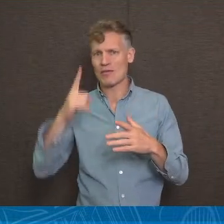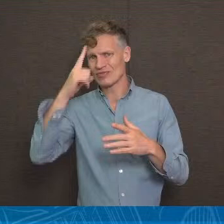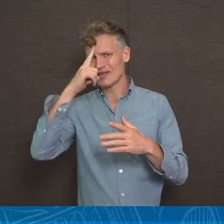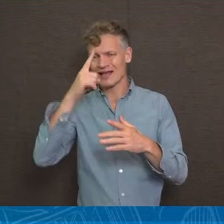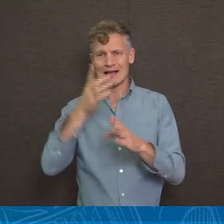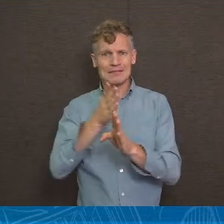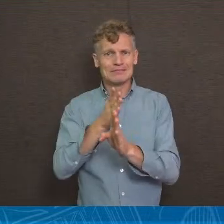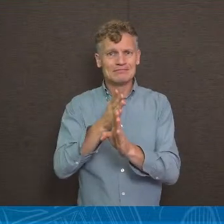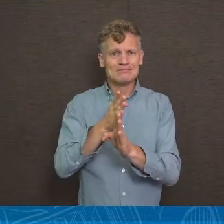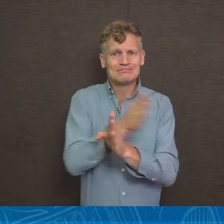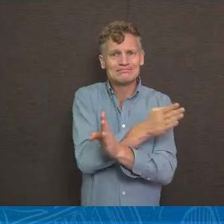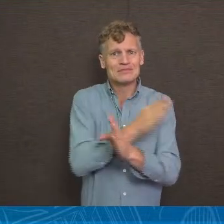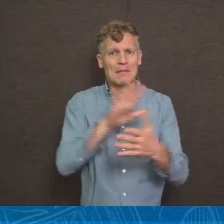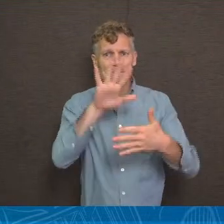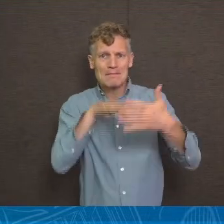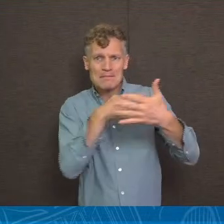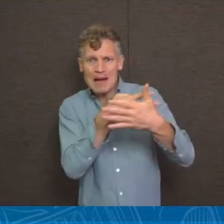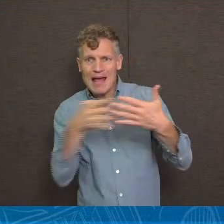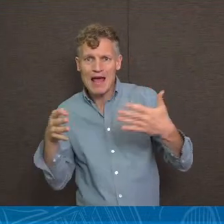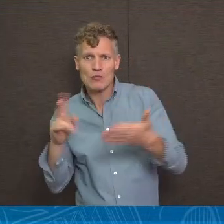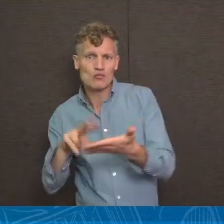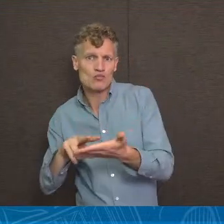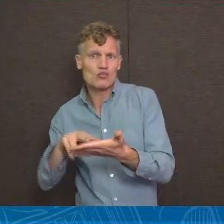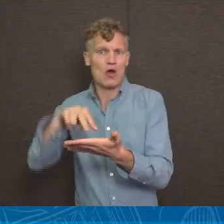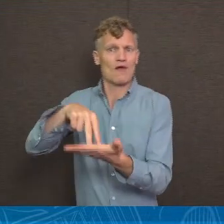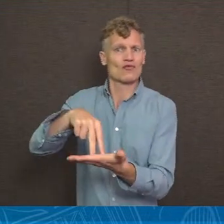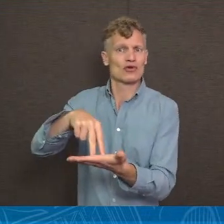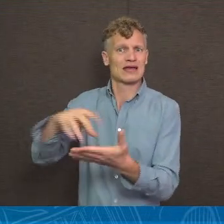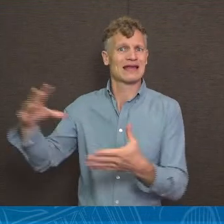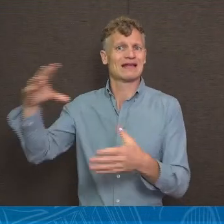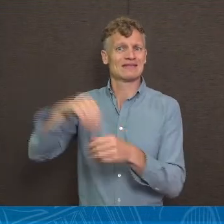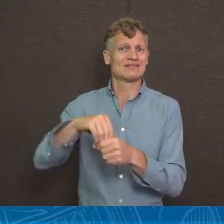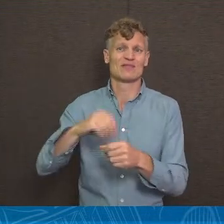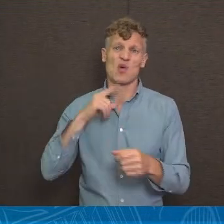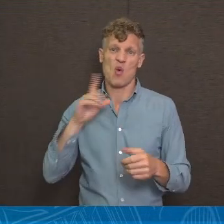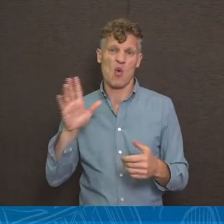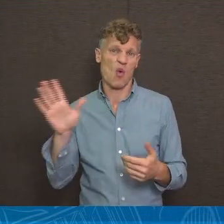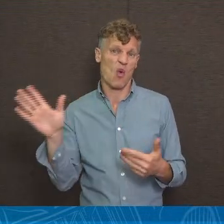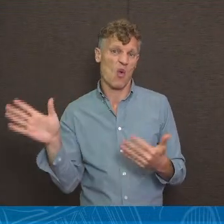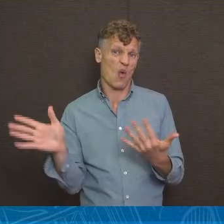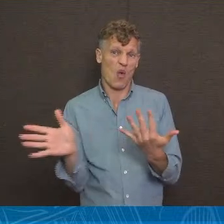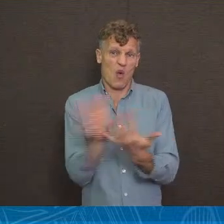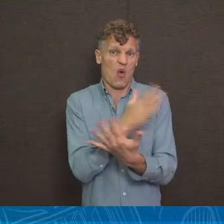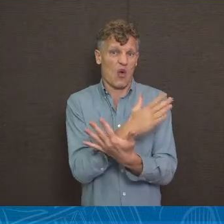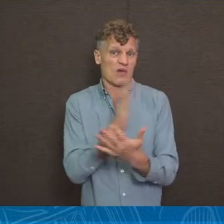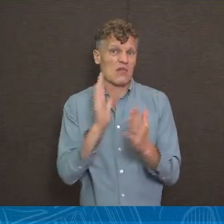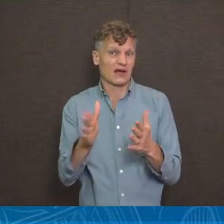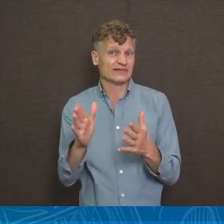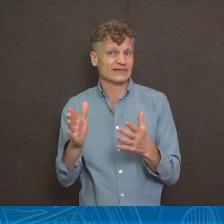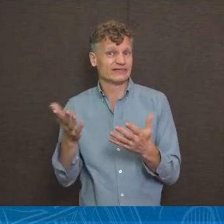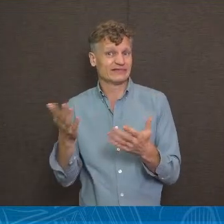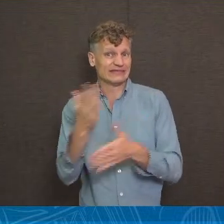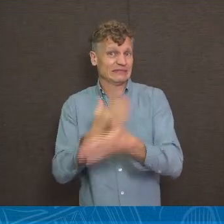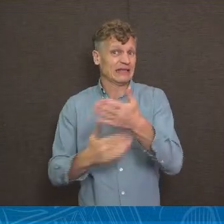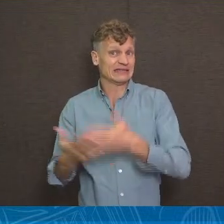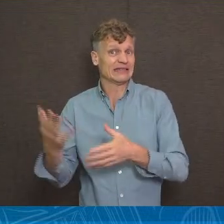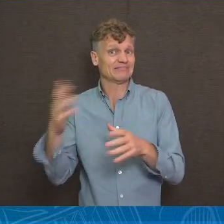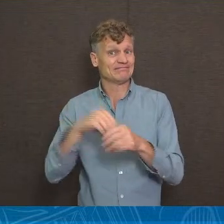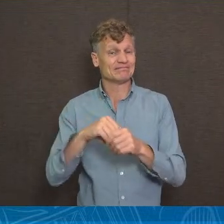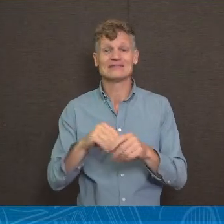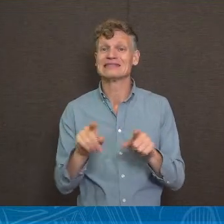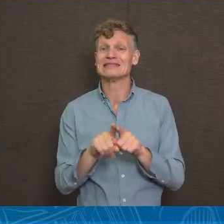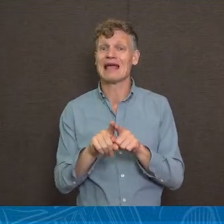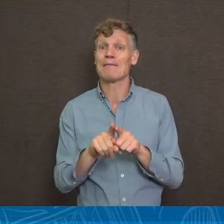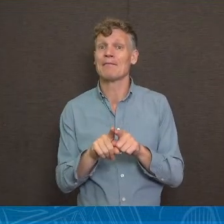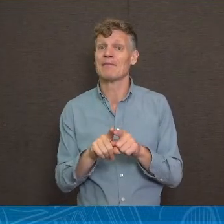making sure that that whole process is disability informed. The same with non-discrimination.